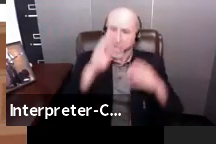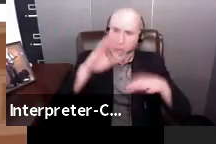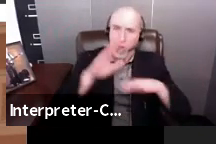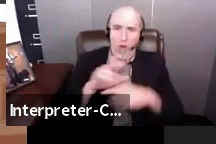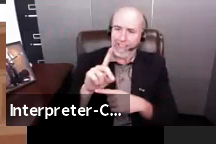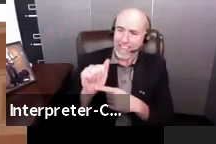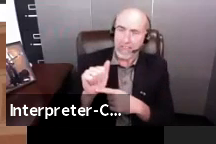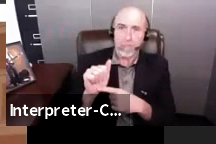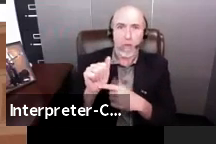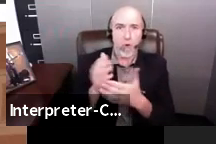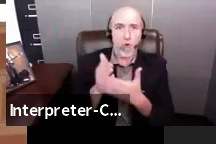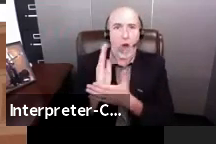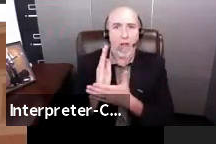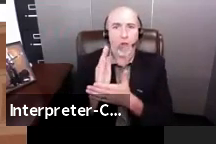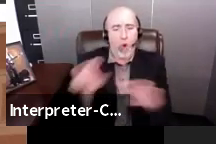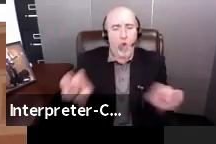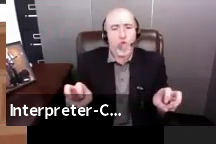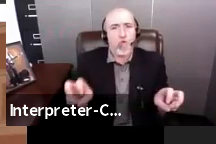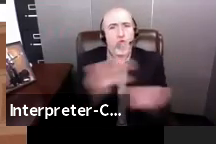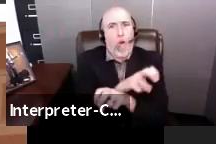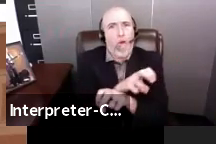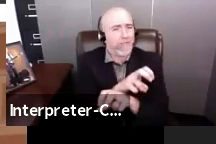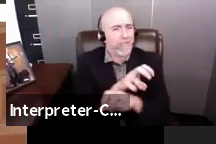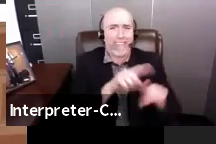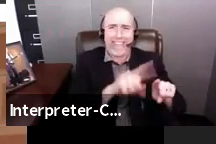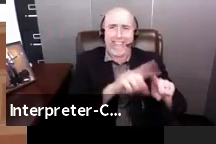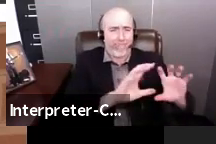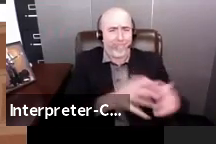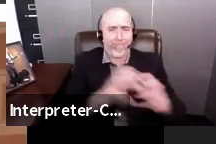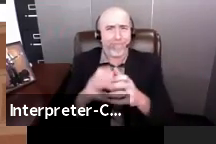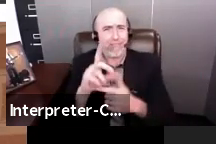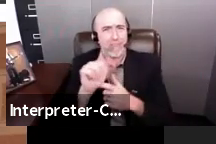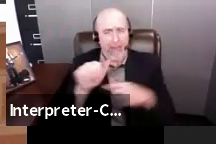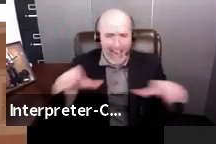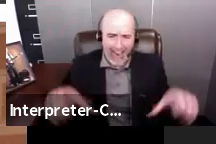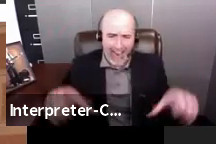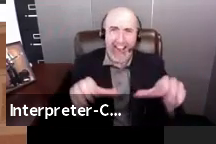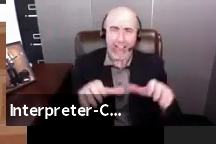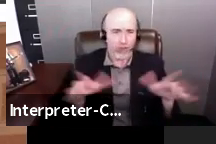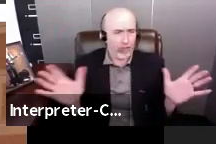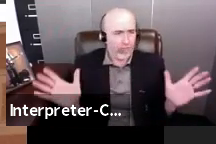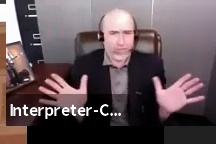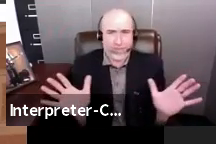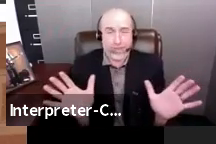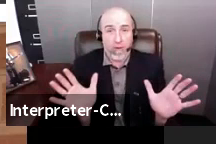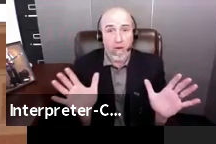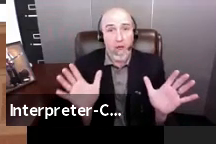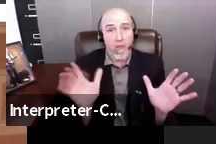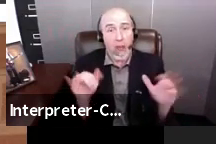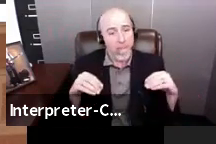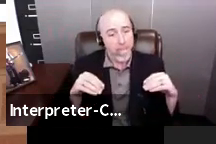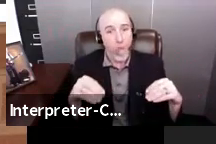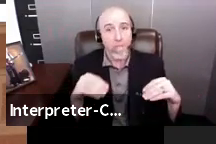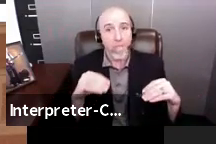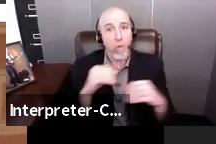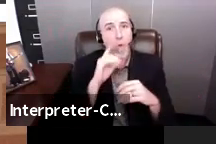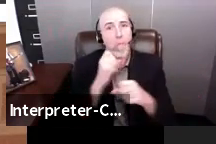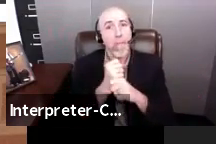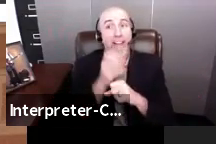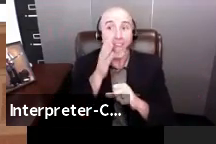rights, cross-disability action, a movement that will make the future truly